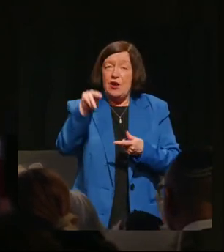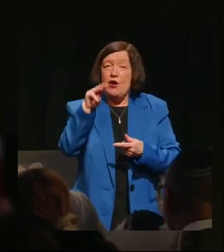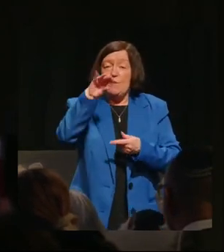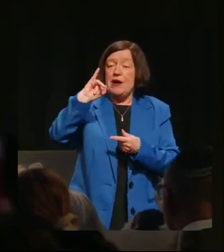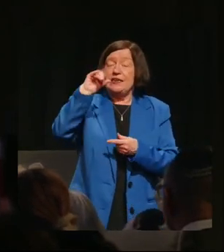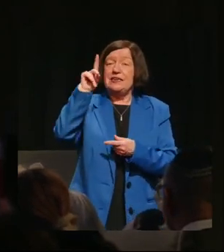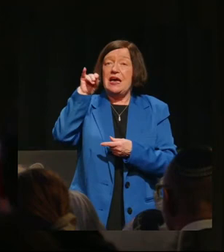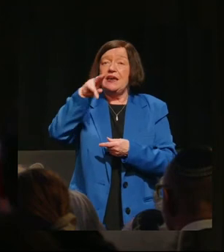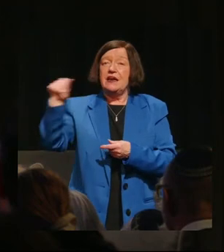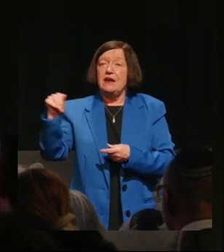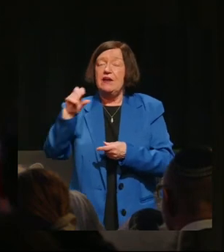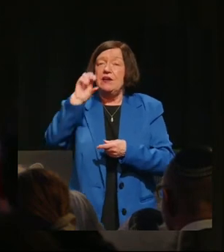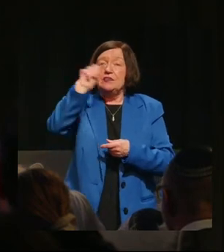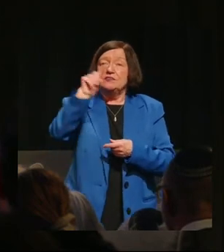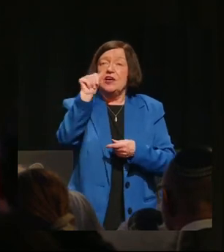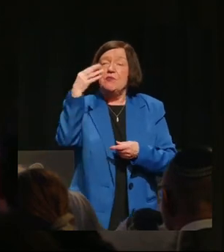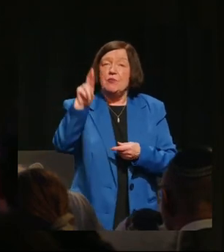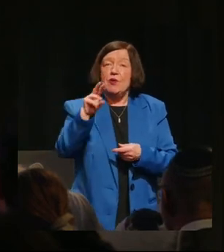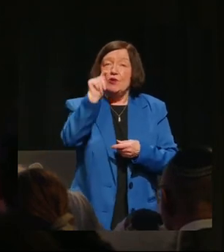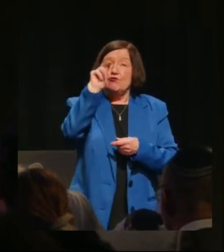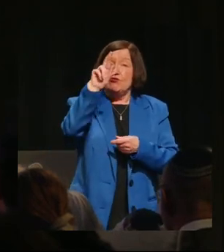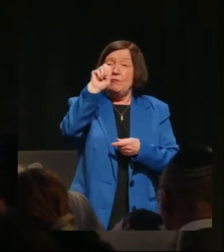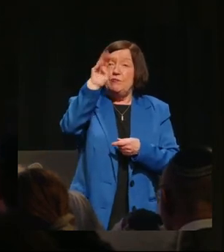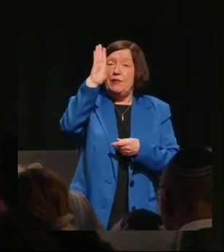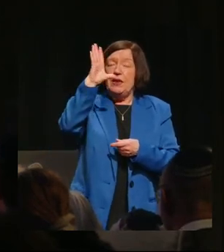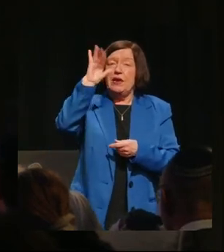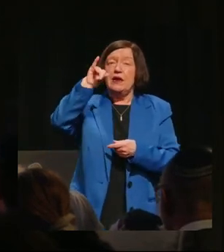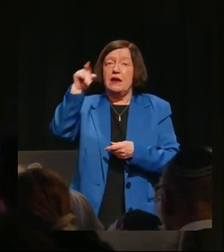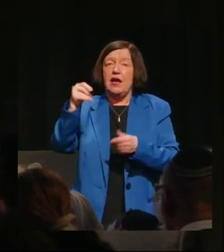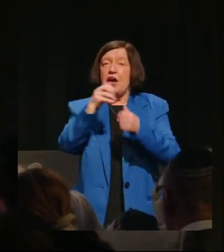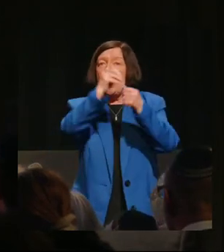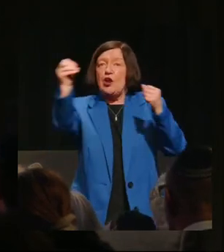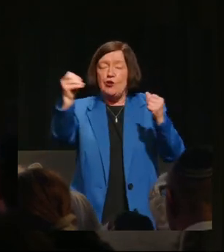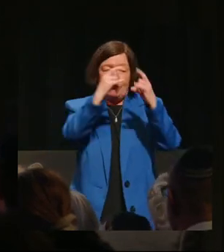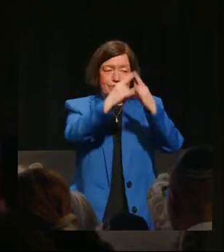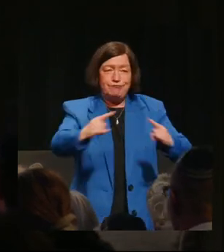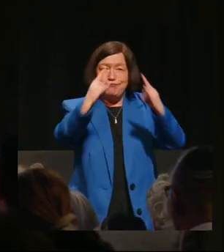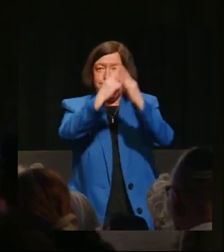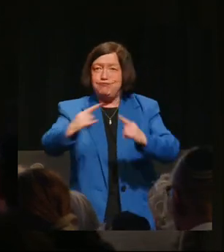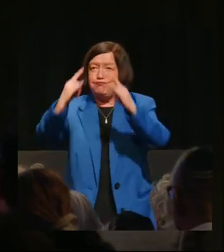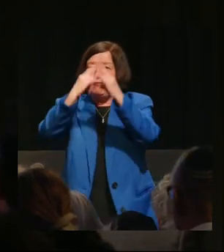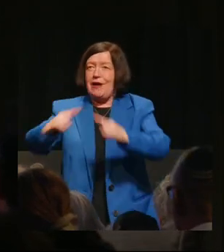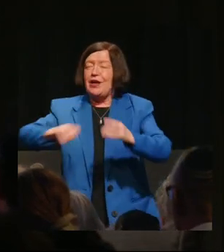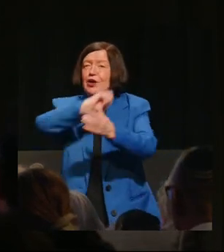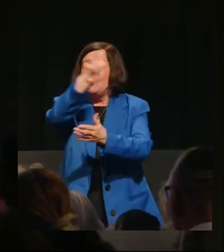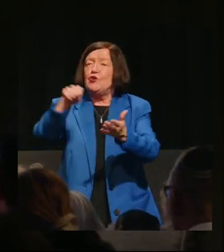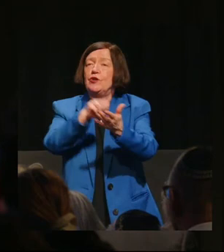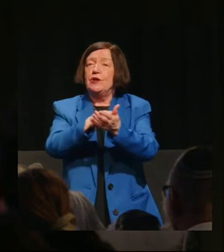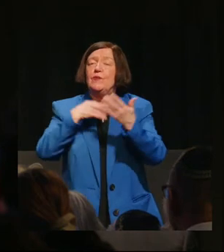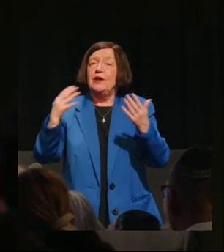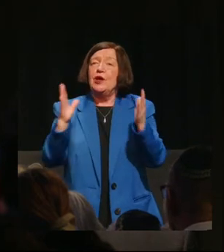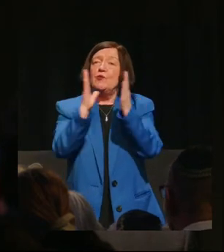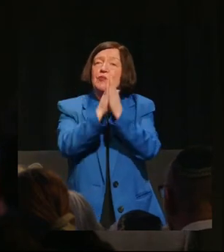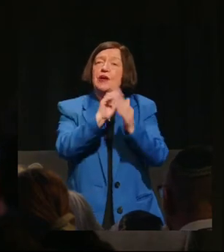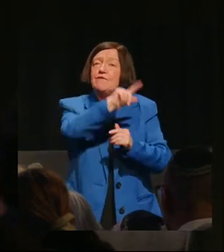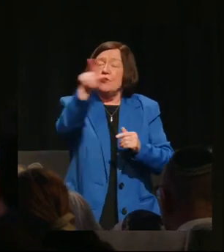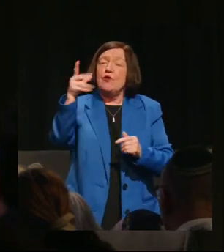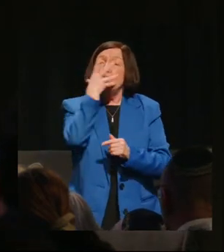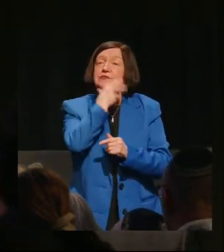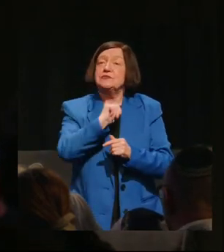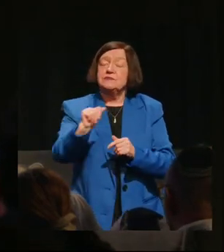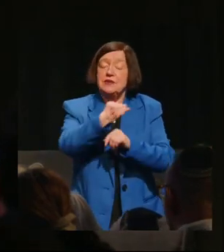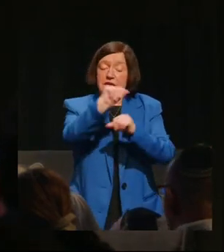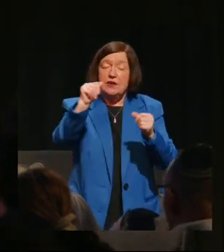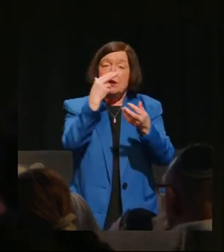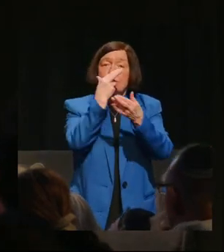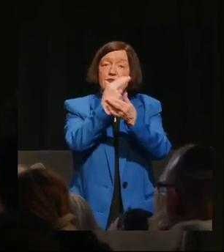Majdanek, Sobibor, Treblinka, and other extermination camps in Europe. We now pray for those souls. May